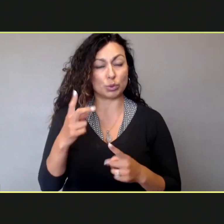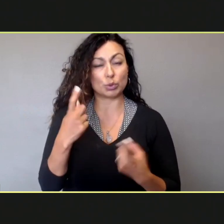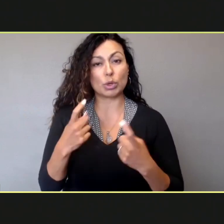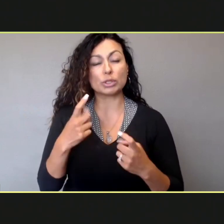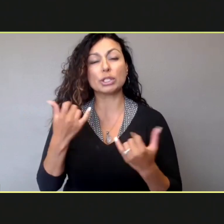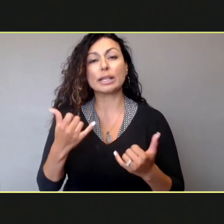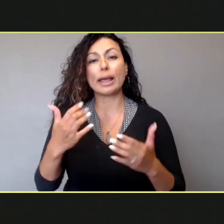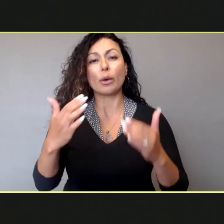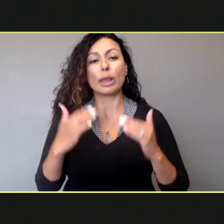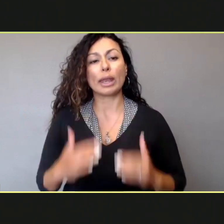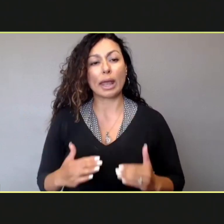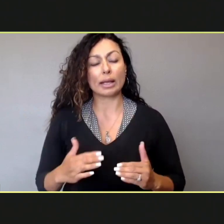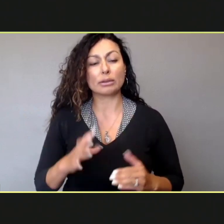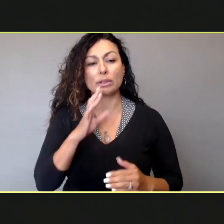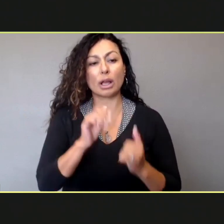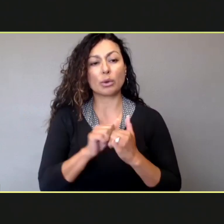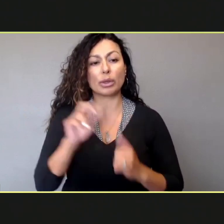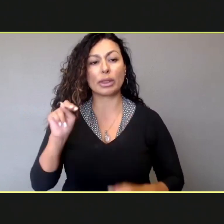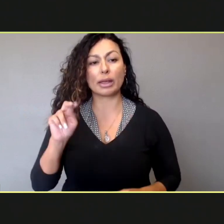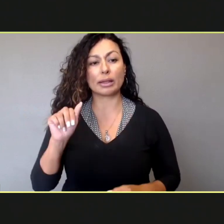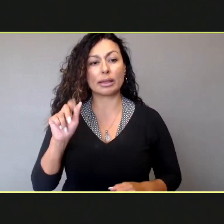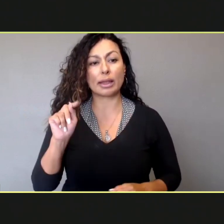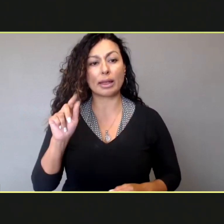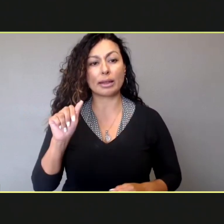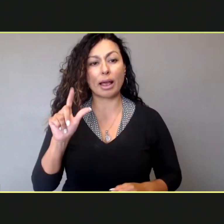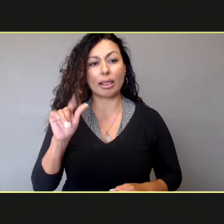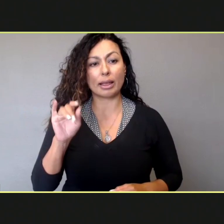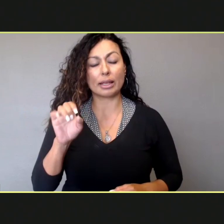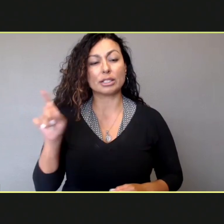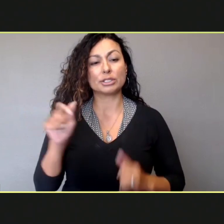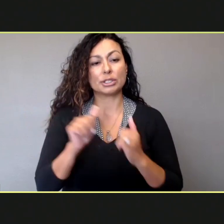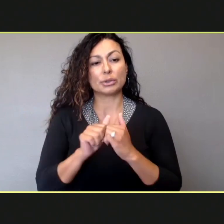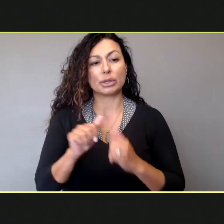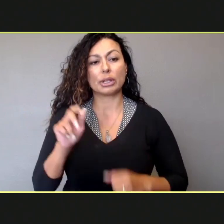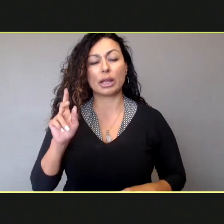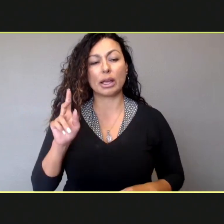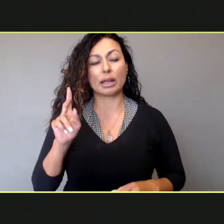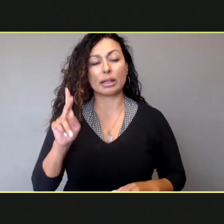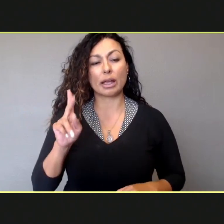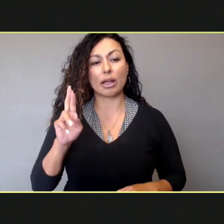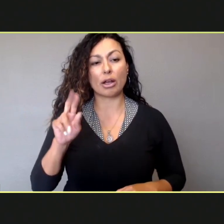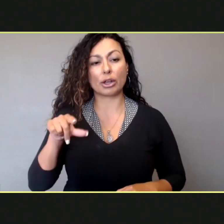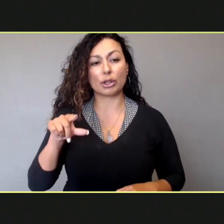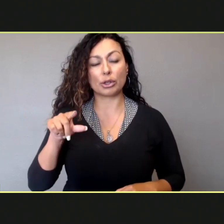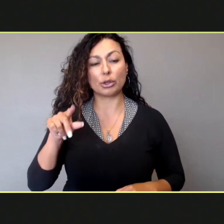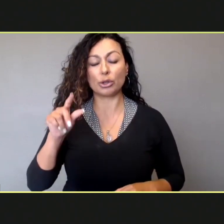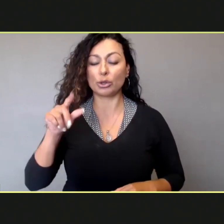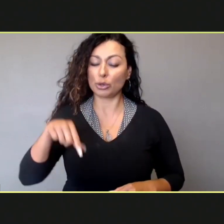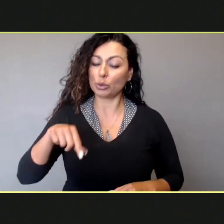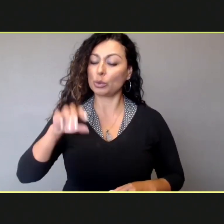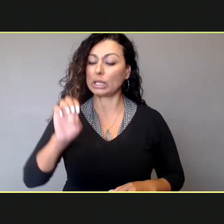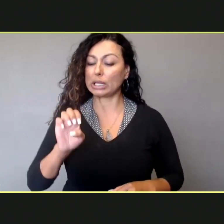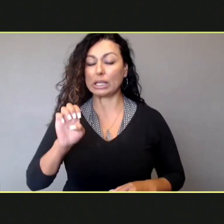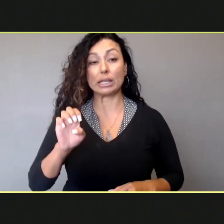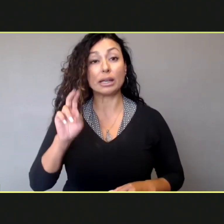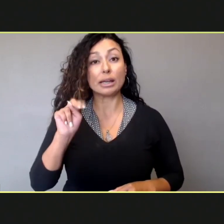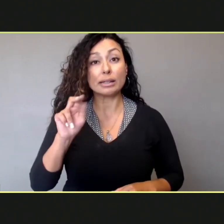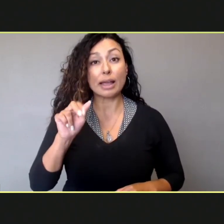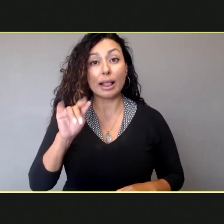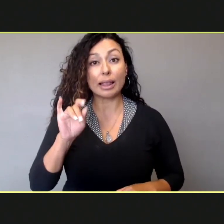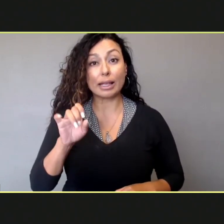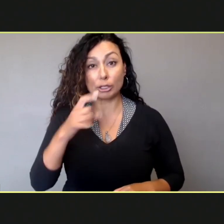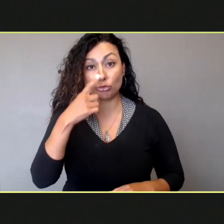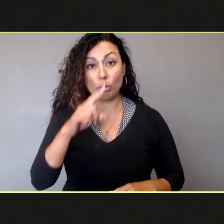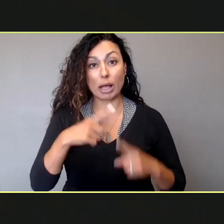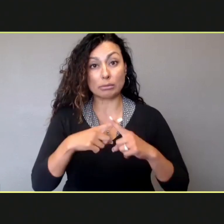go to Natalie, and she is with KRQE 13. Natalie, you should be able to unmute yourself and ask your